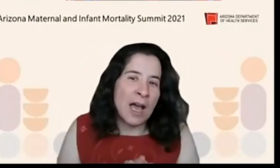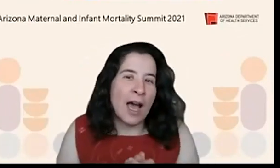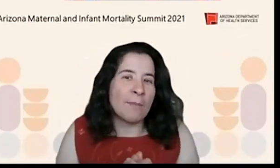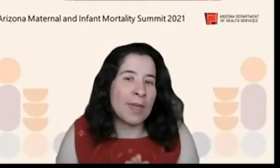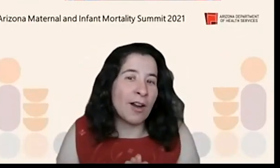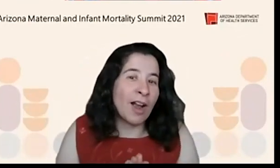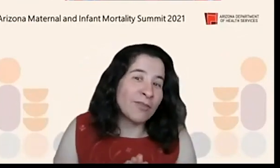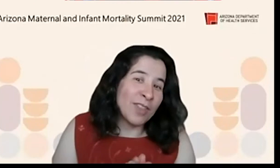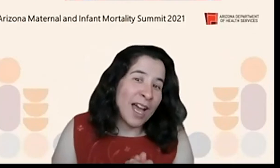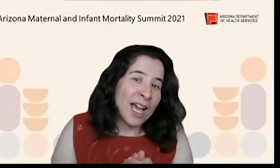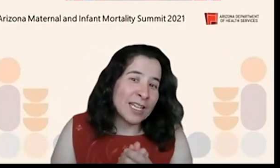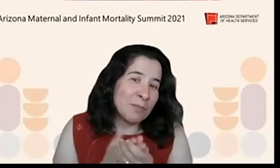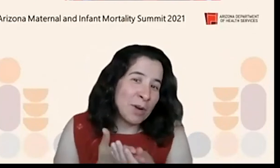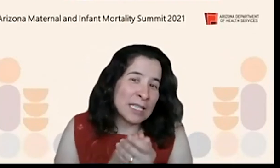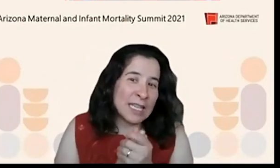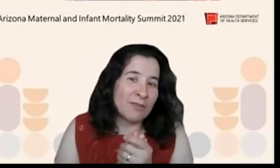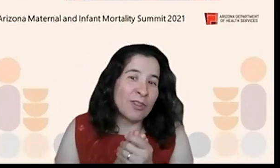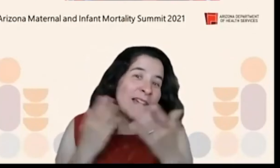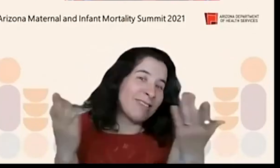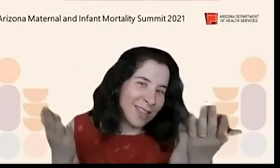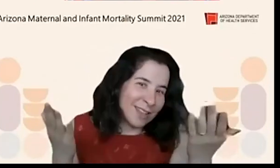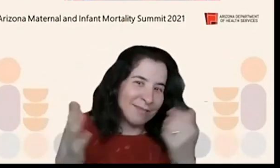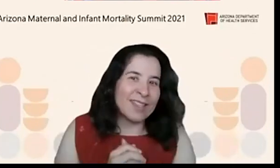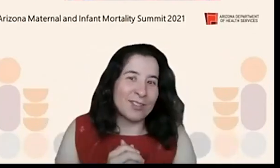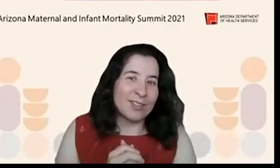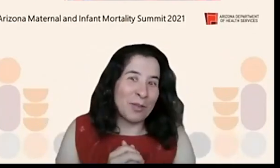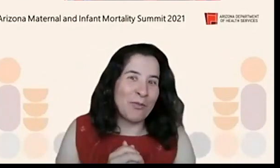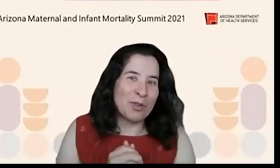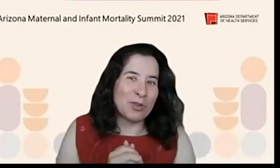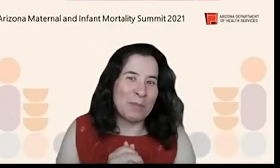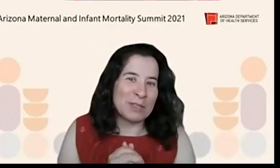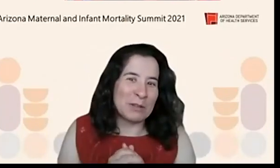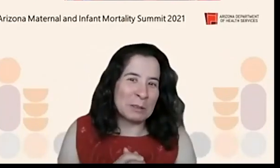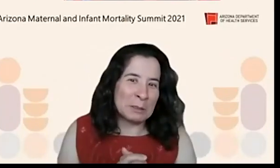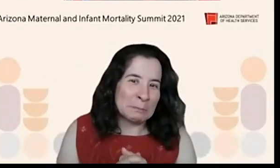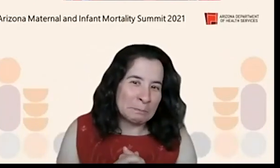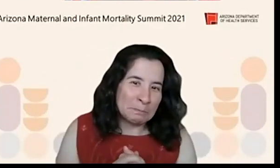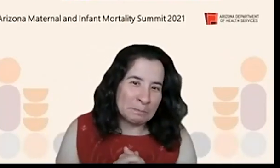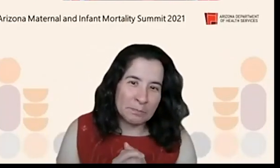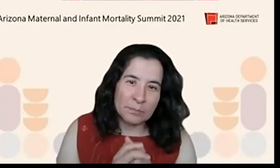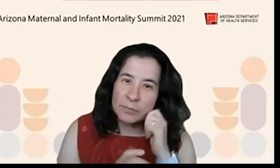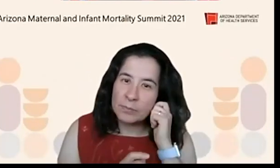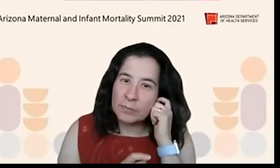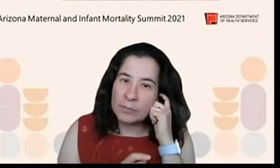seeking care after that and pregnancy after that, then they're still in the fourth trimester.